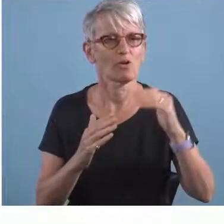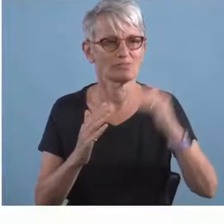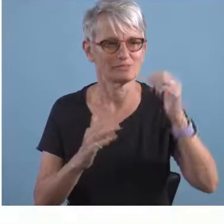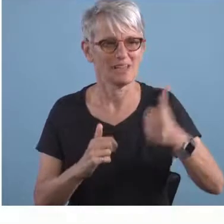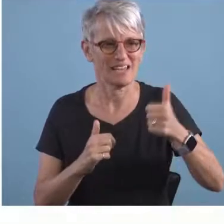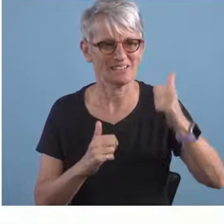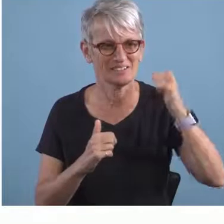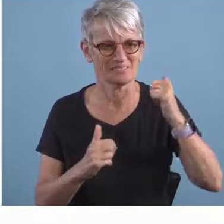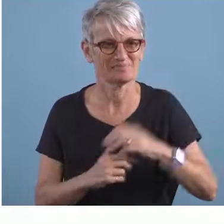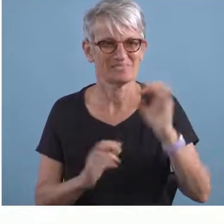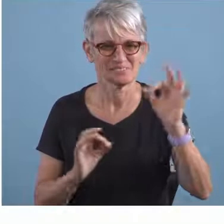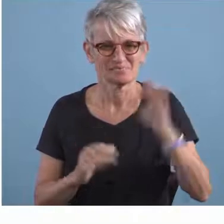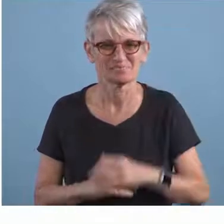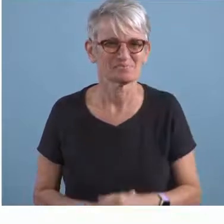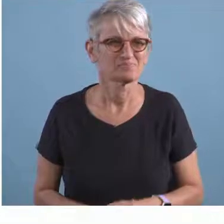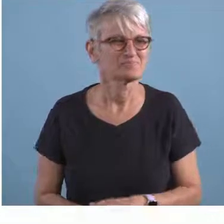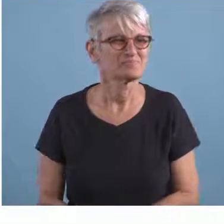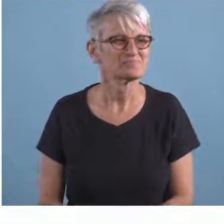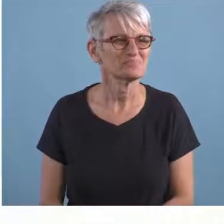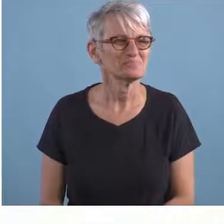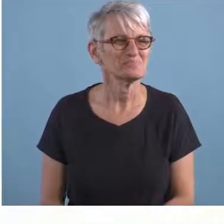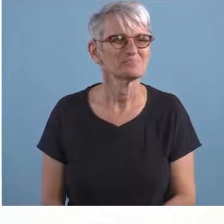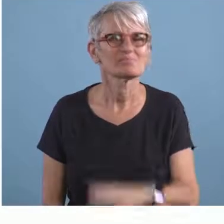back. Okay. Let me